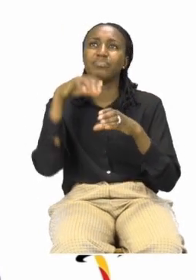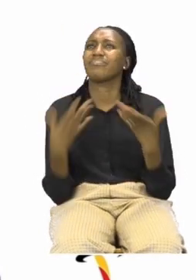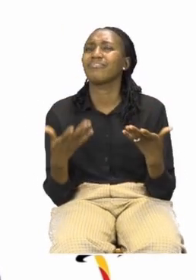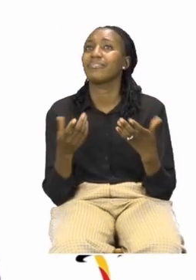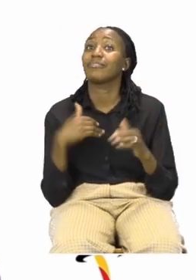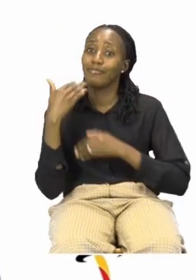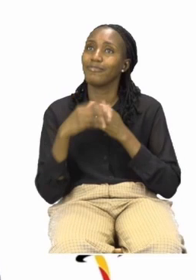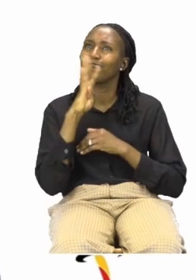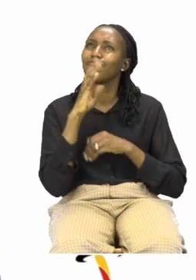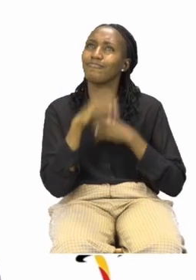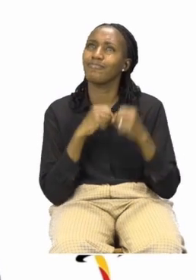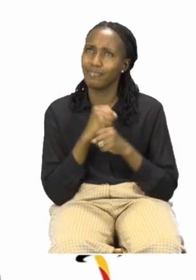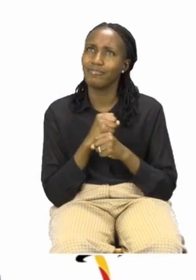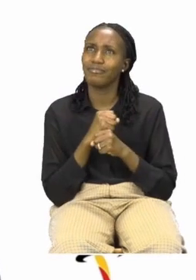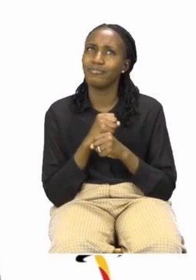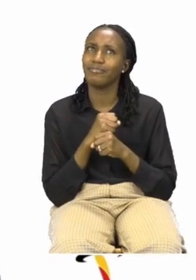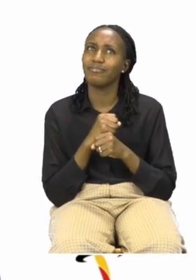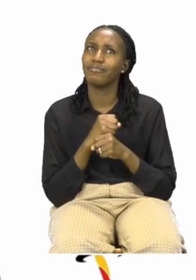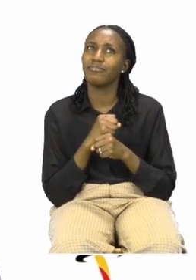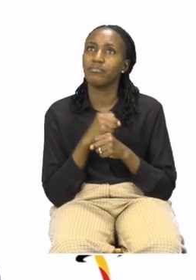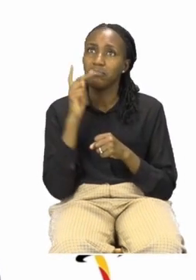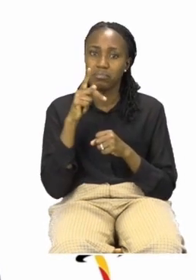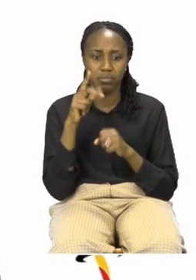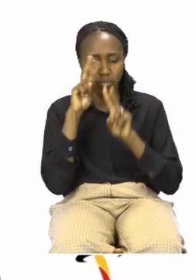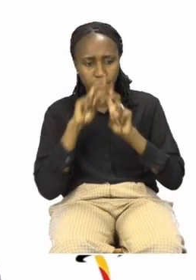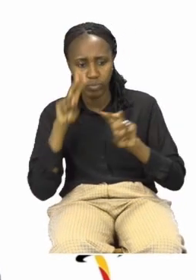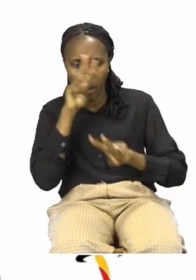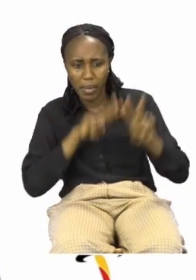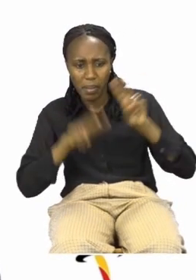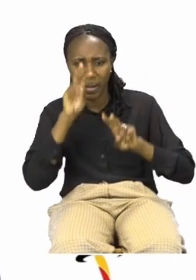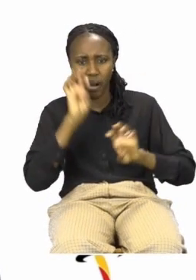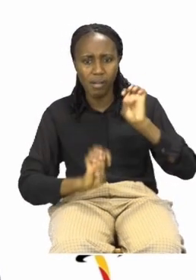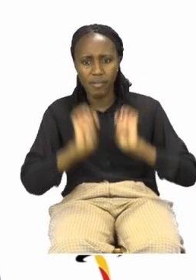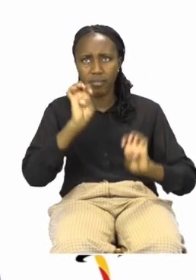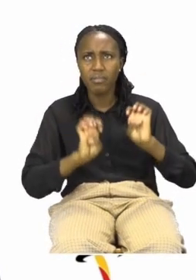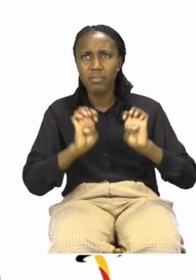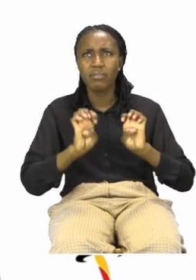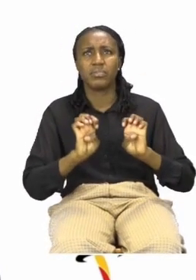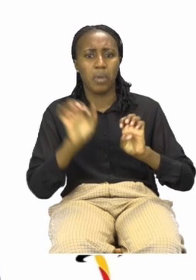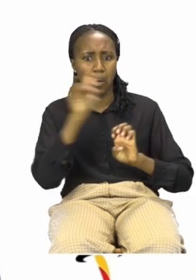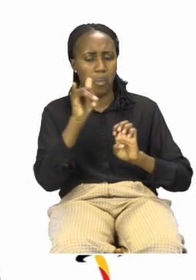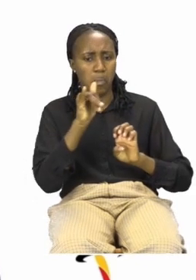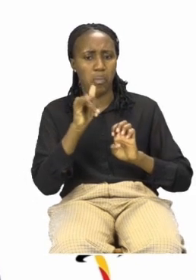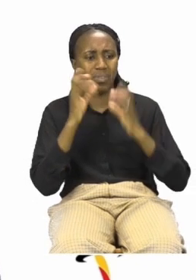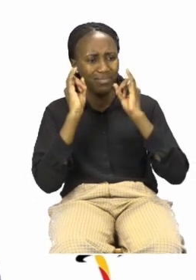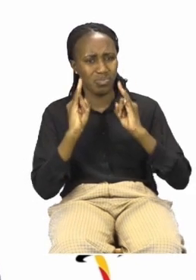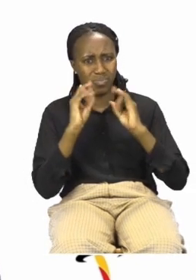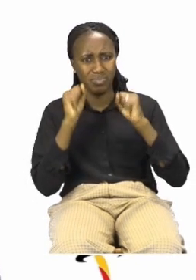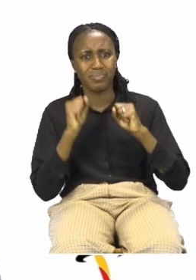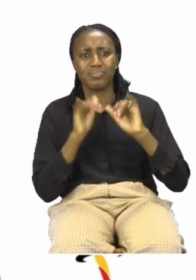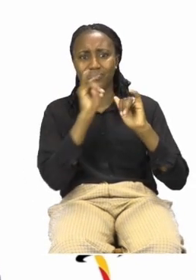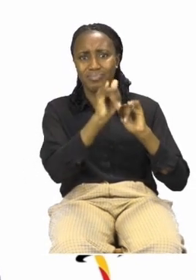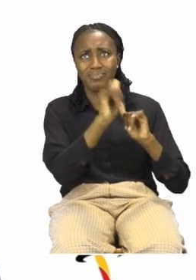4 years, which is next year, we are again going to reevaluate to see which sports coaches to need to stay within that given area. But